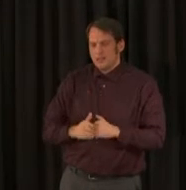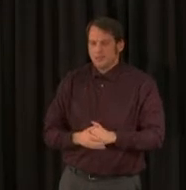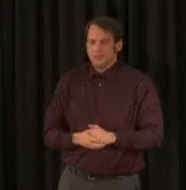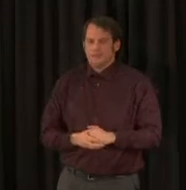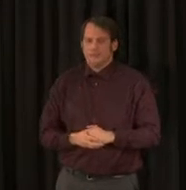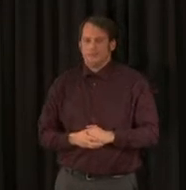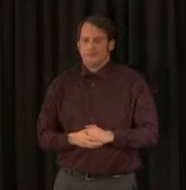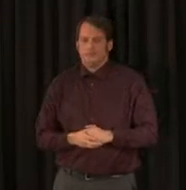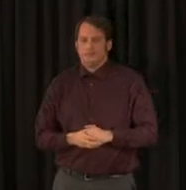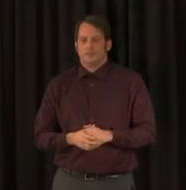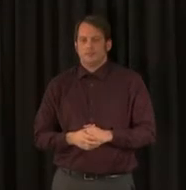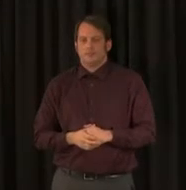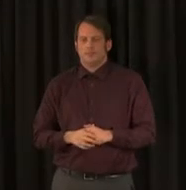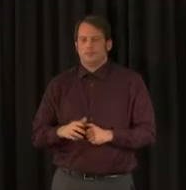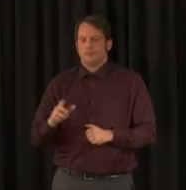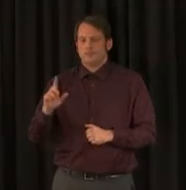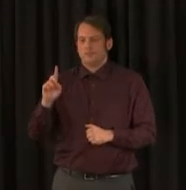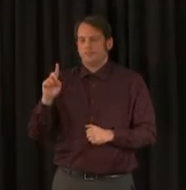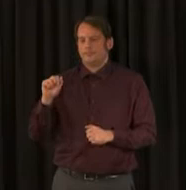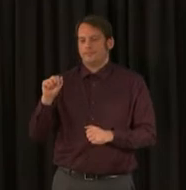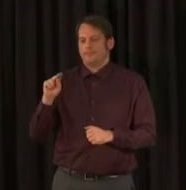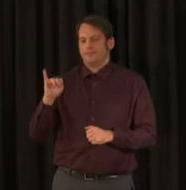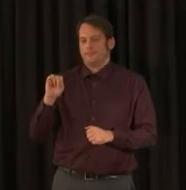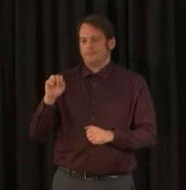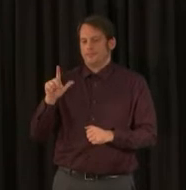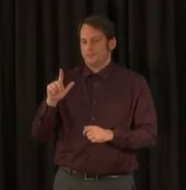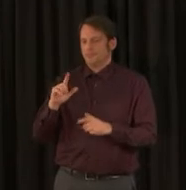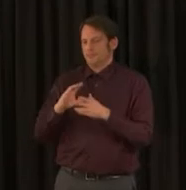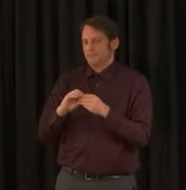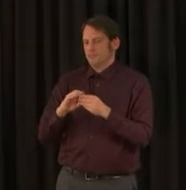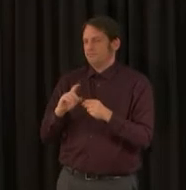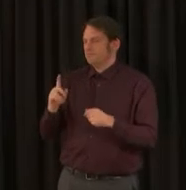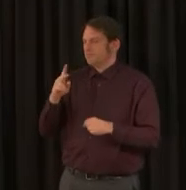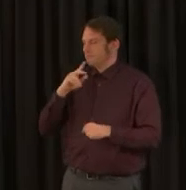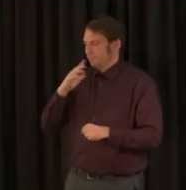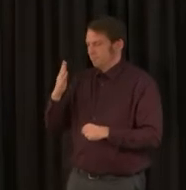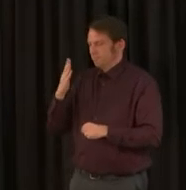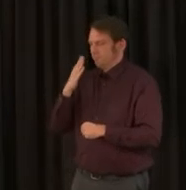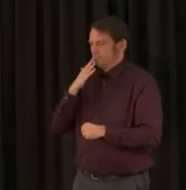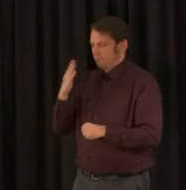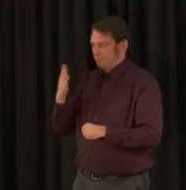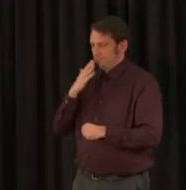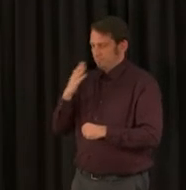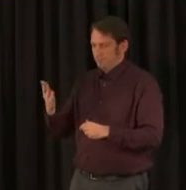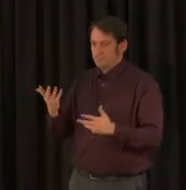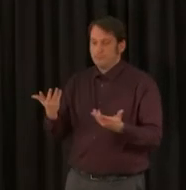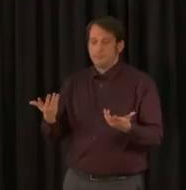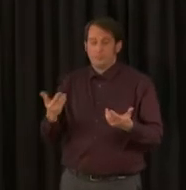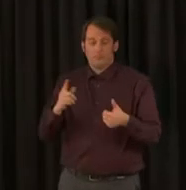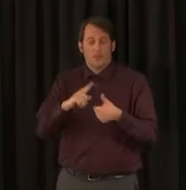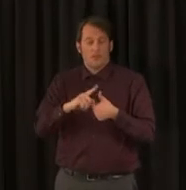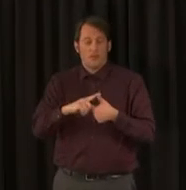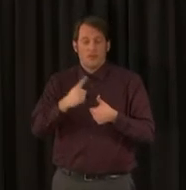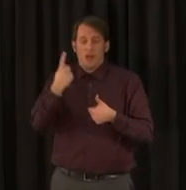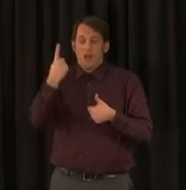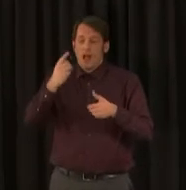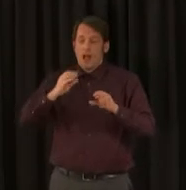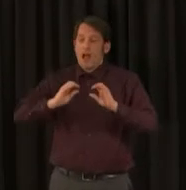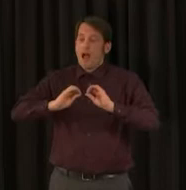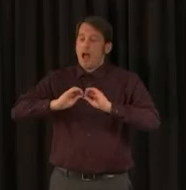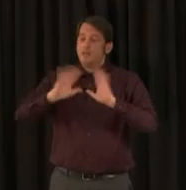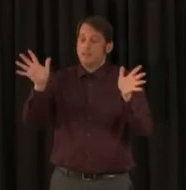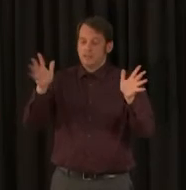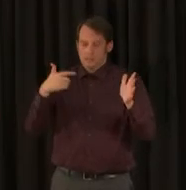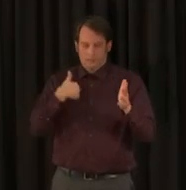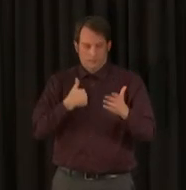Sure. That's, I think in terms of, for us, it seems like the obvious thing to do and just provide the best